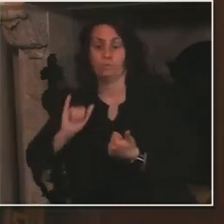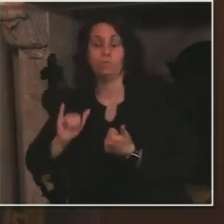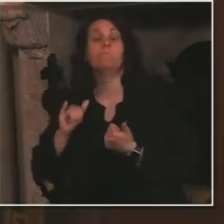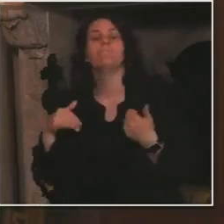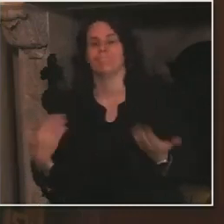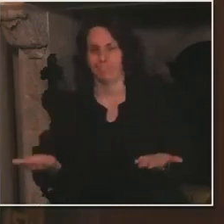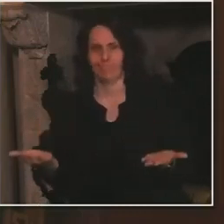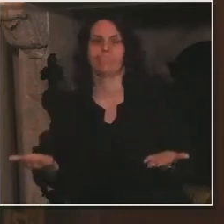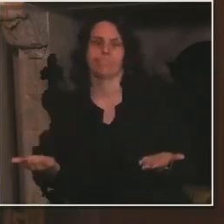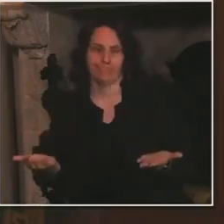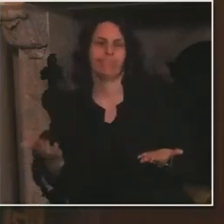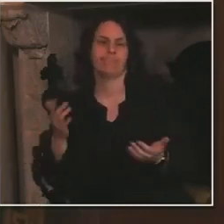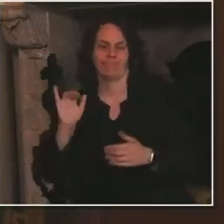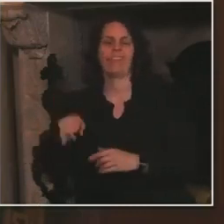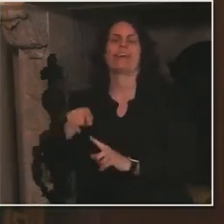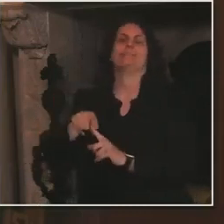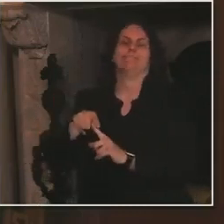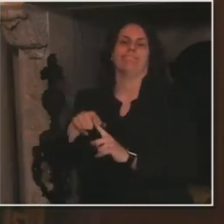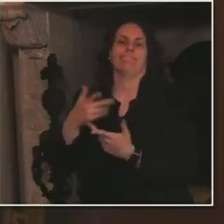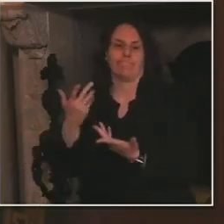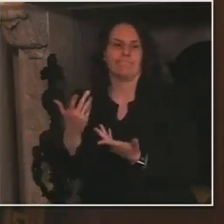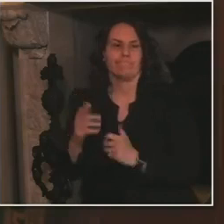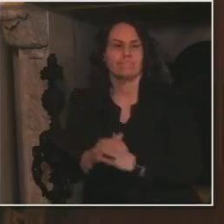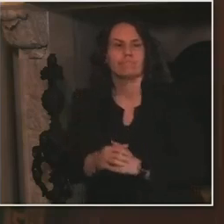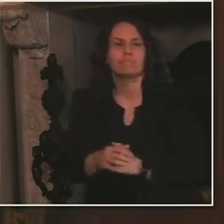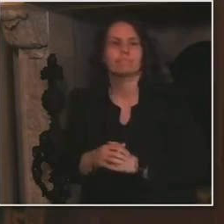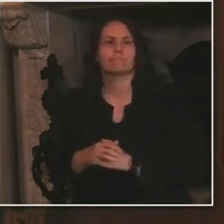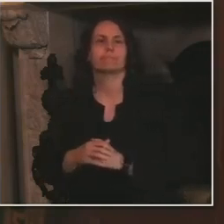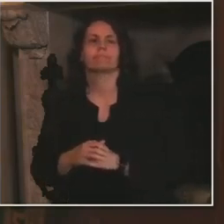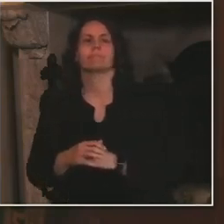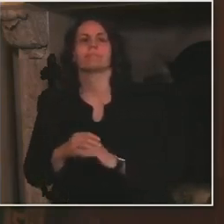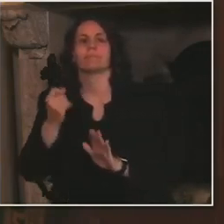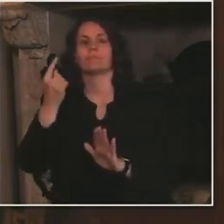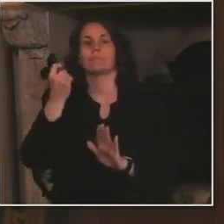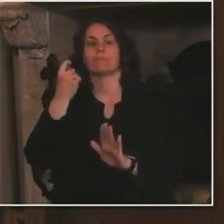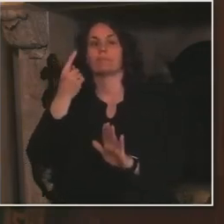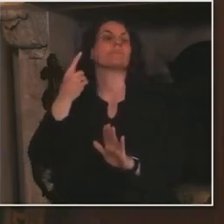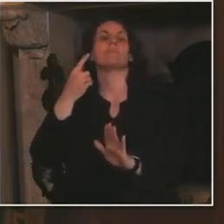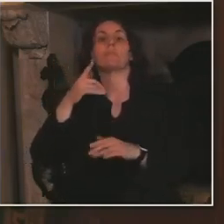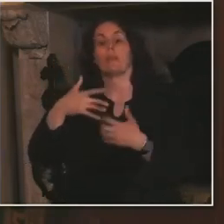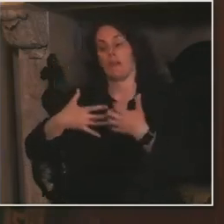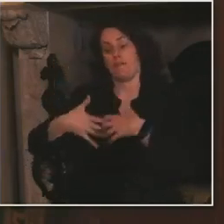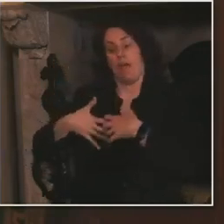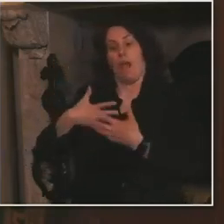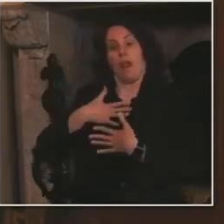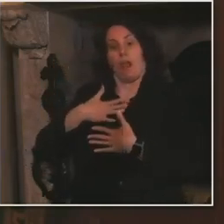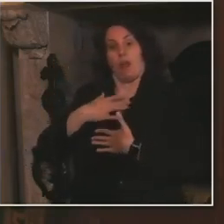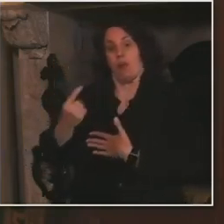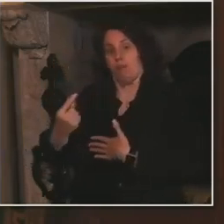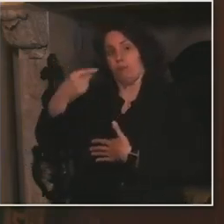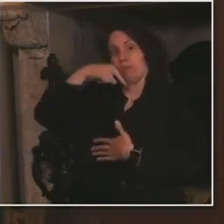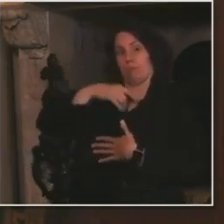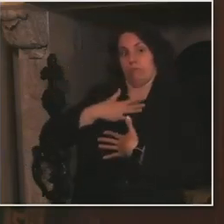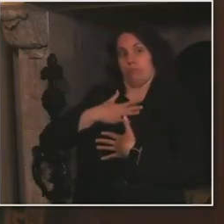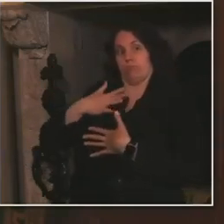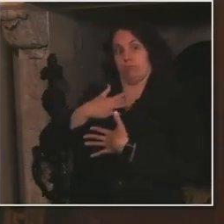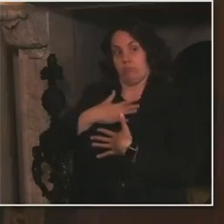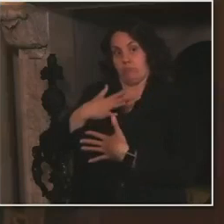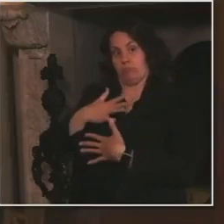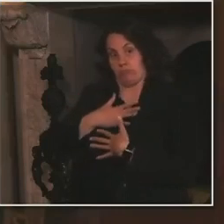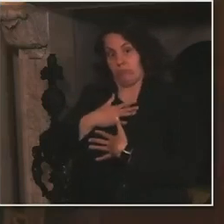using ventilators sparingly or doing high-flow nasal nasal cannula oxygen, putting people prone